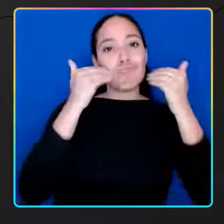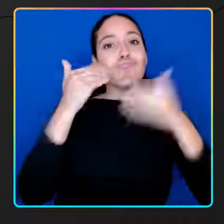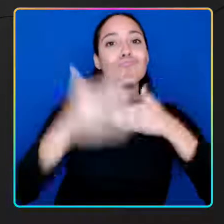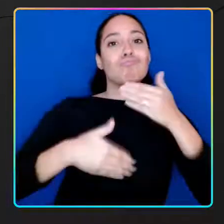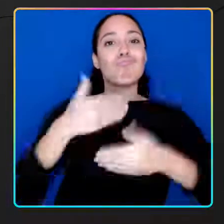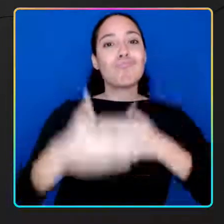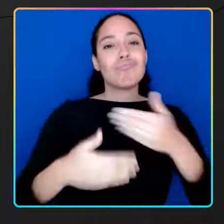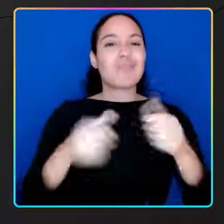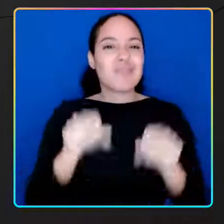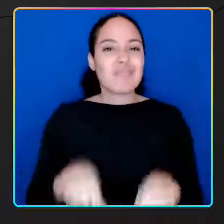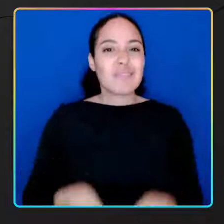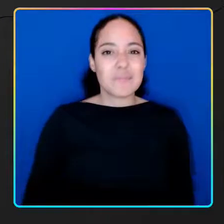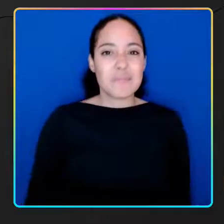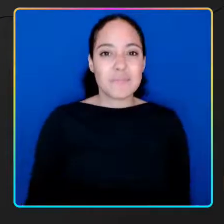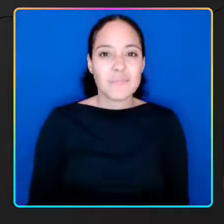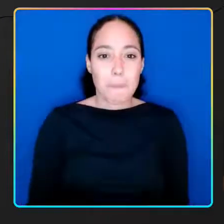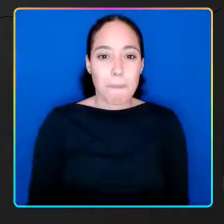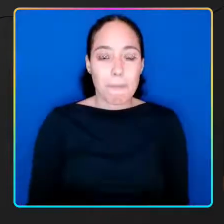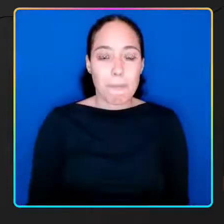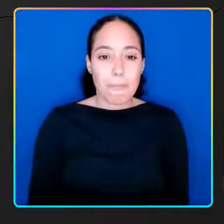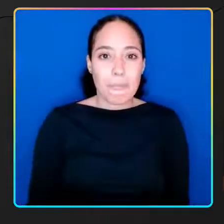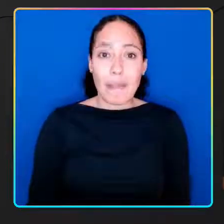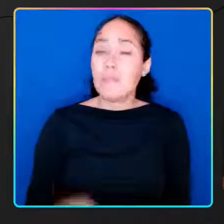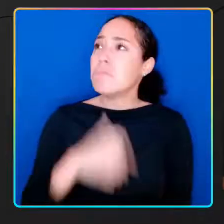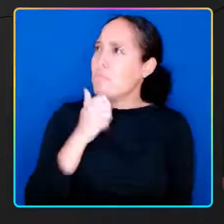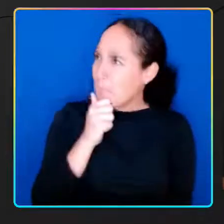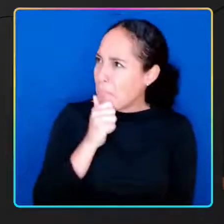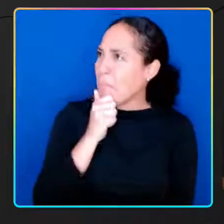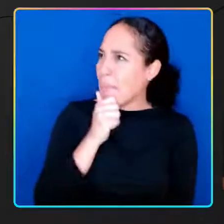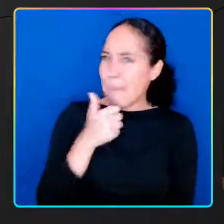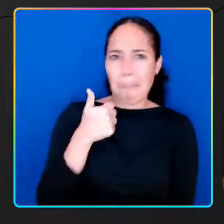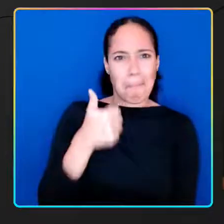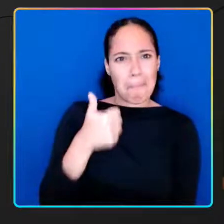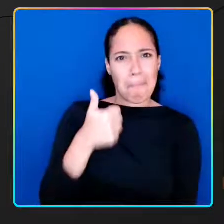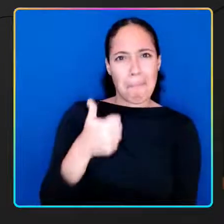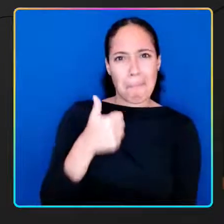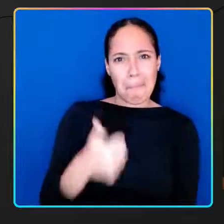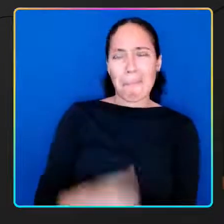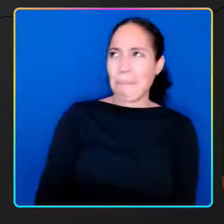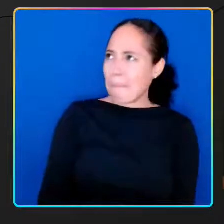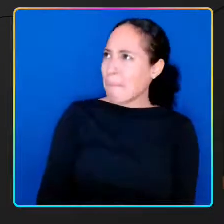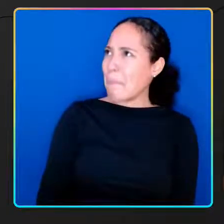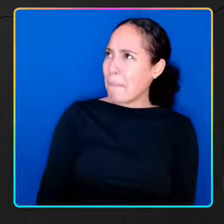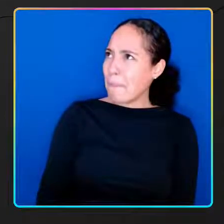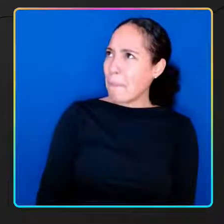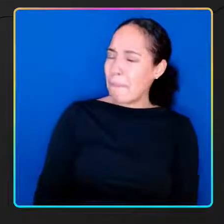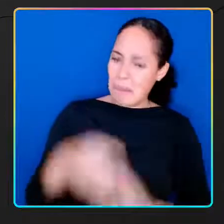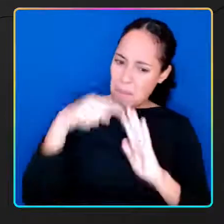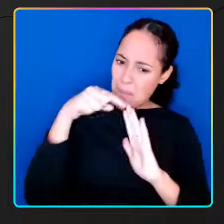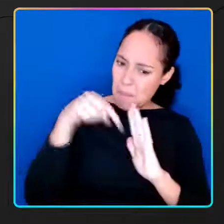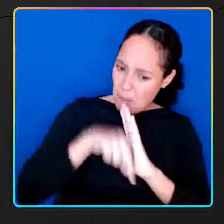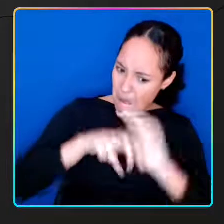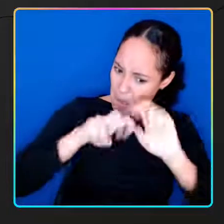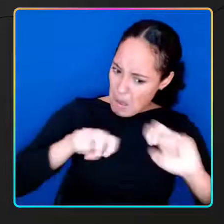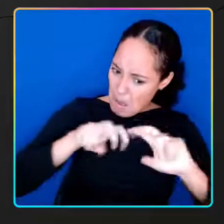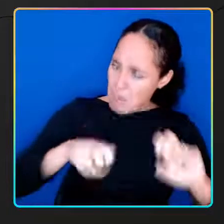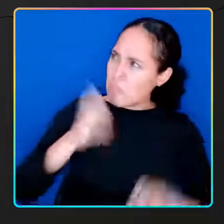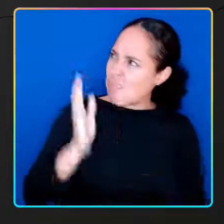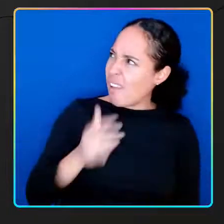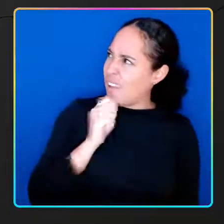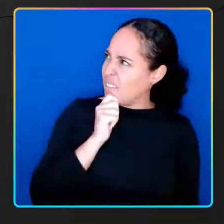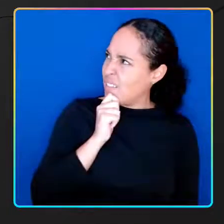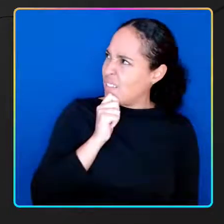I love that. Yeah, we'll have to dig more into that, I think. That's a good answer for that one. Yeah, that is kind of like never